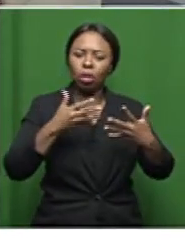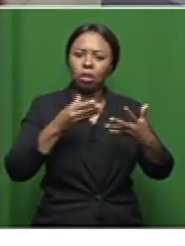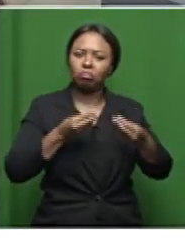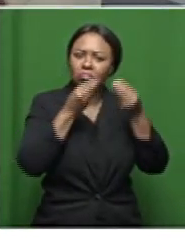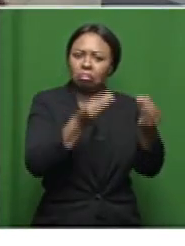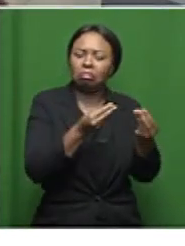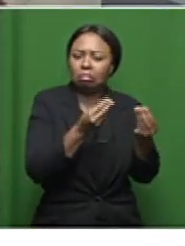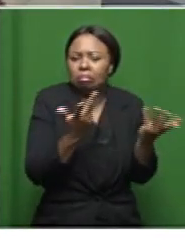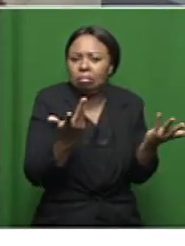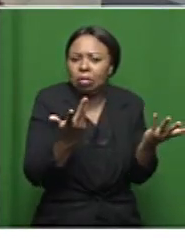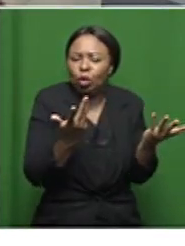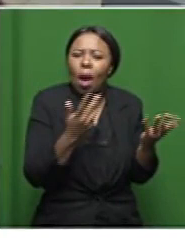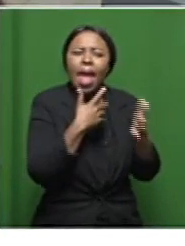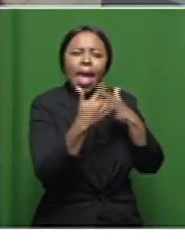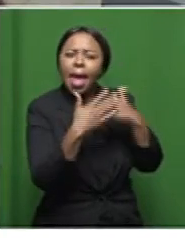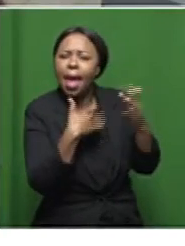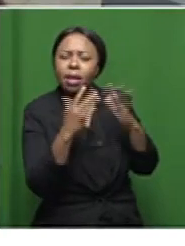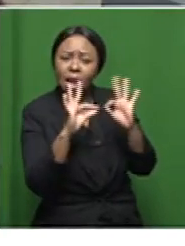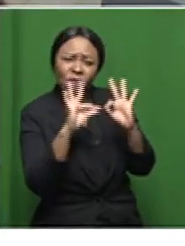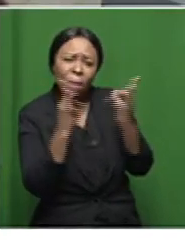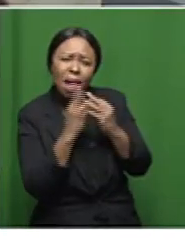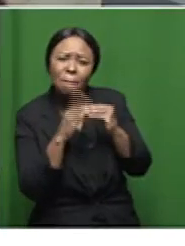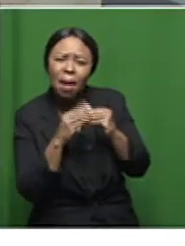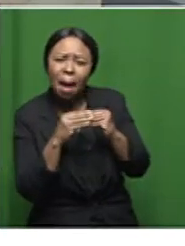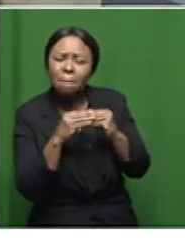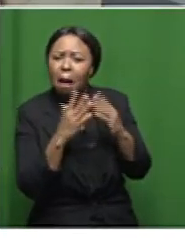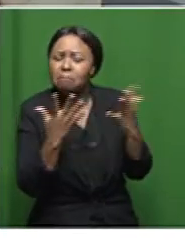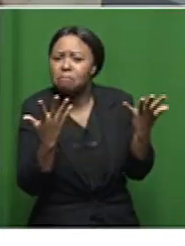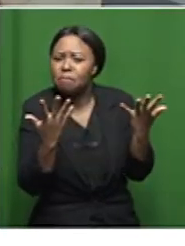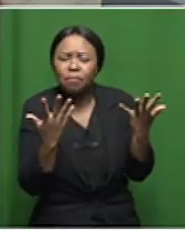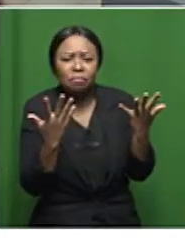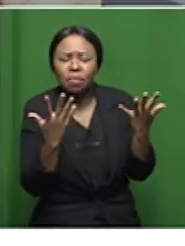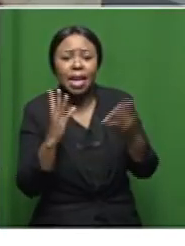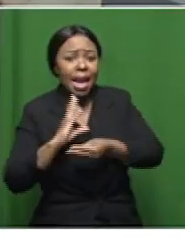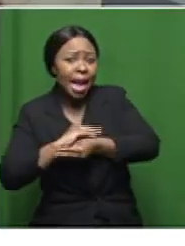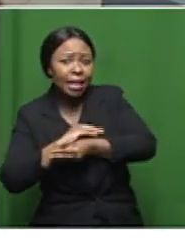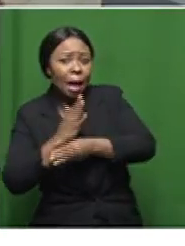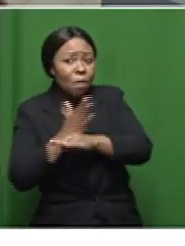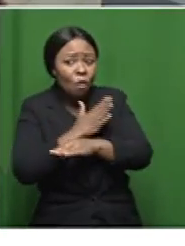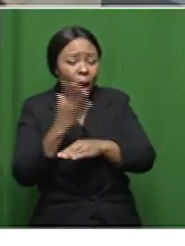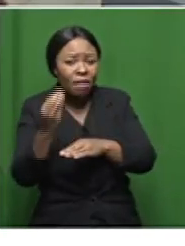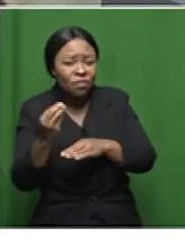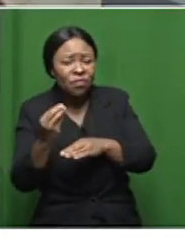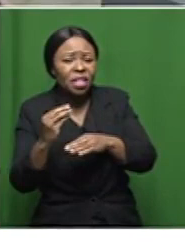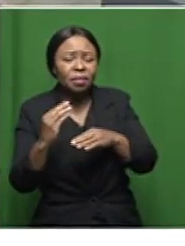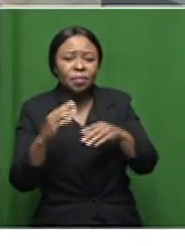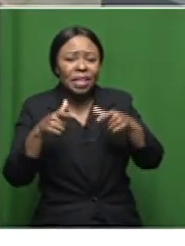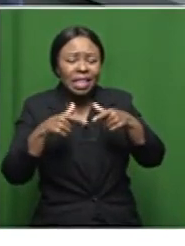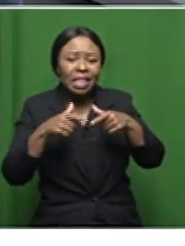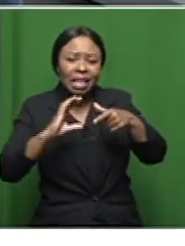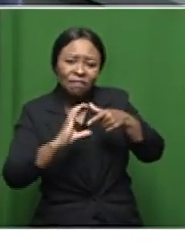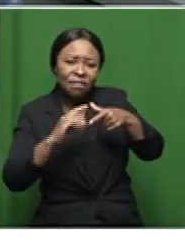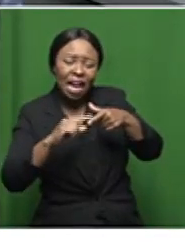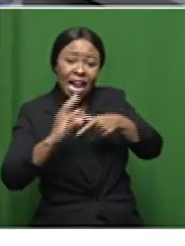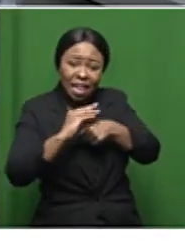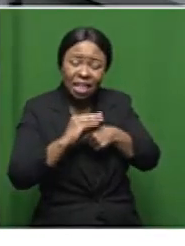Mangwana, was there anyone in your family who had cancer, any form of cancer, or even cervical cancer?